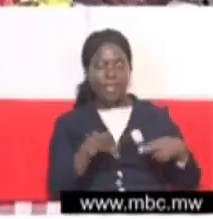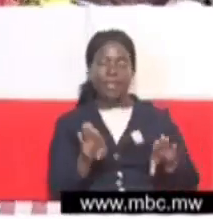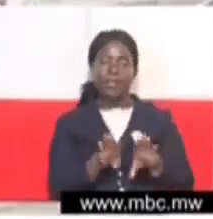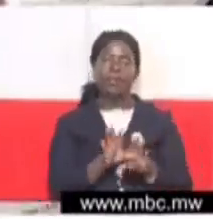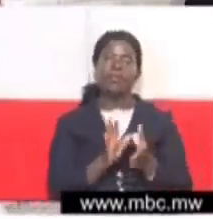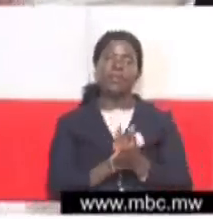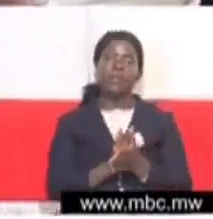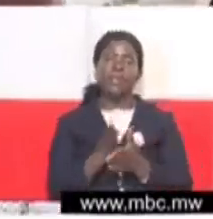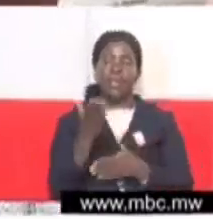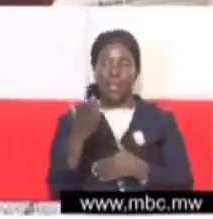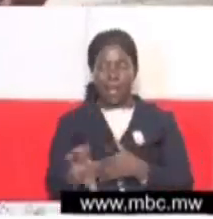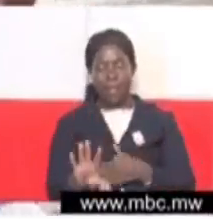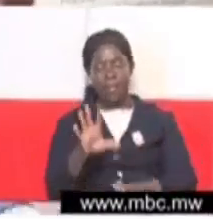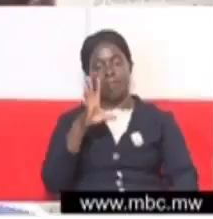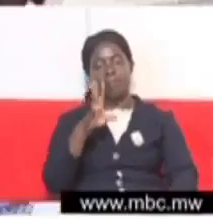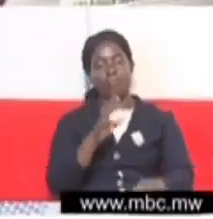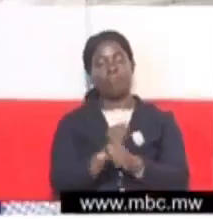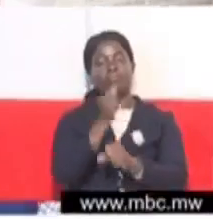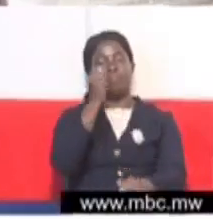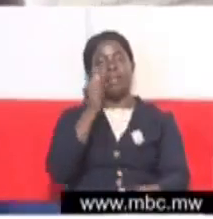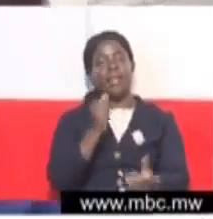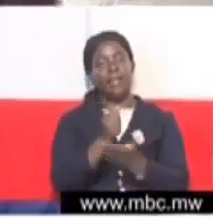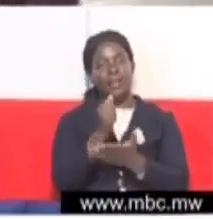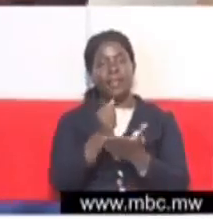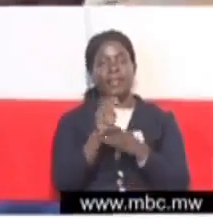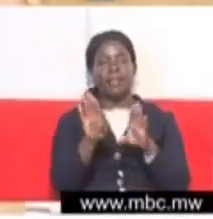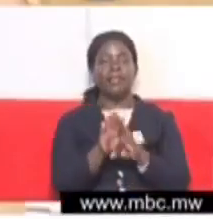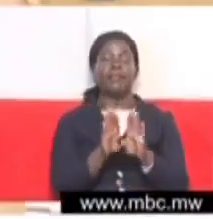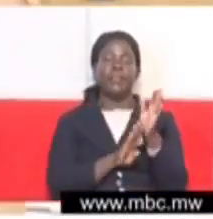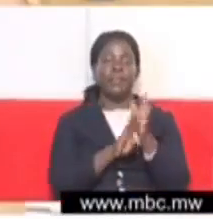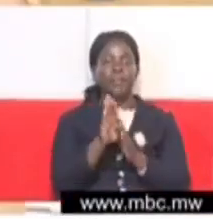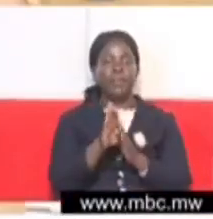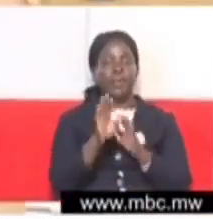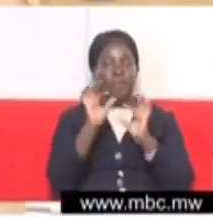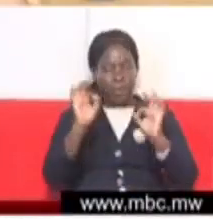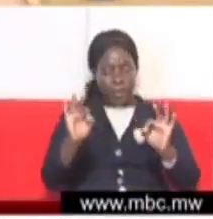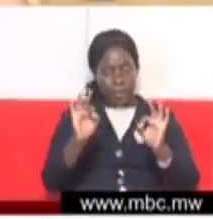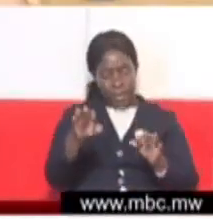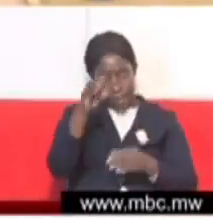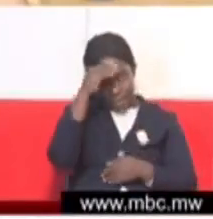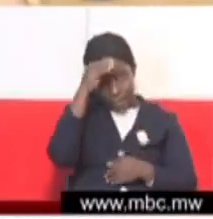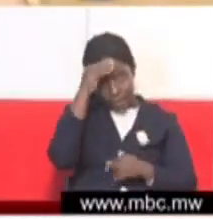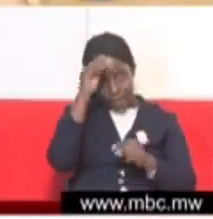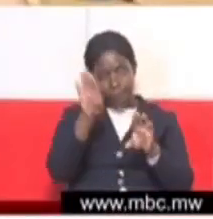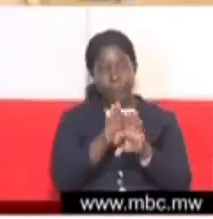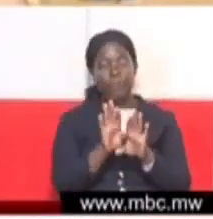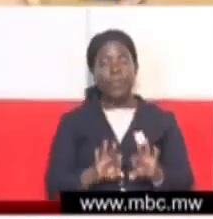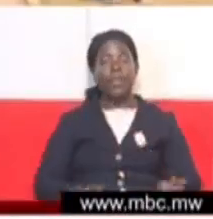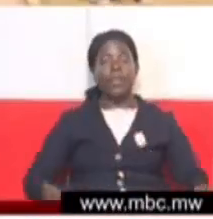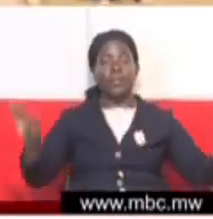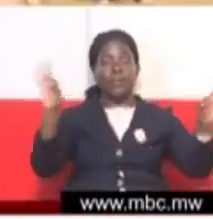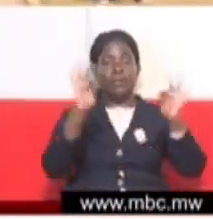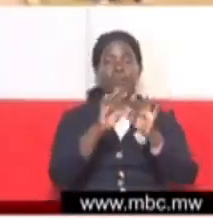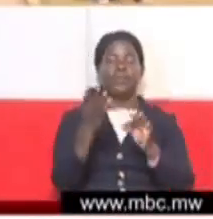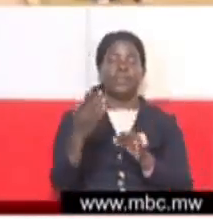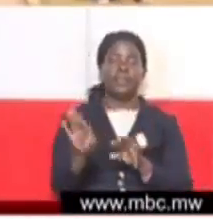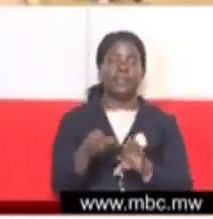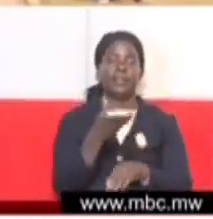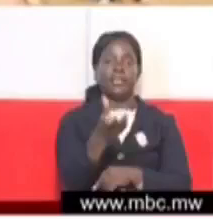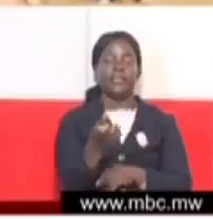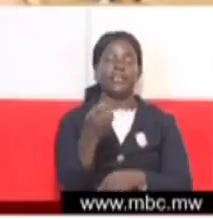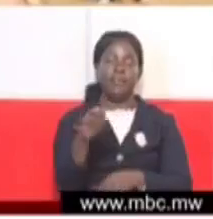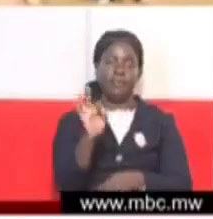address to further promote quality education at the school. The major needs, which are quite costly for